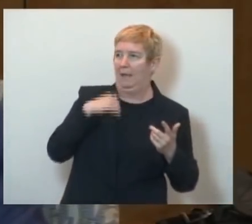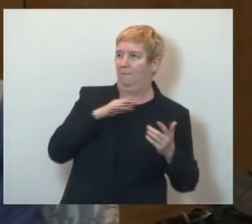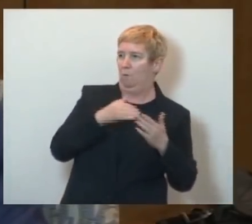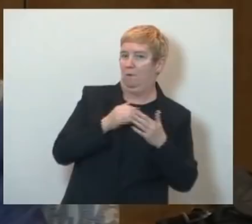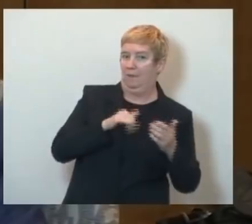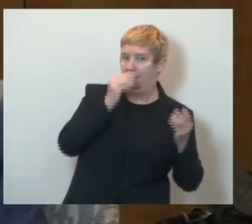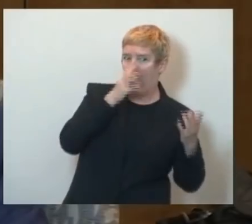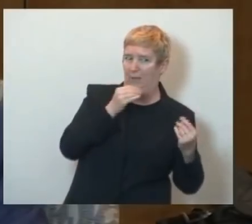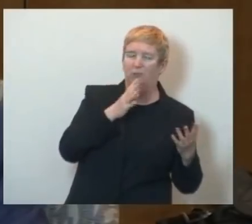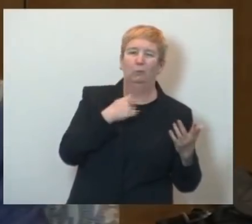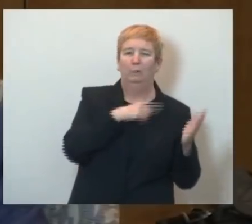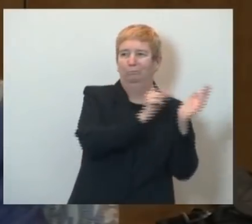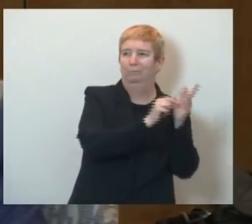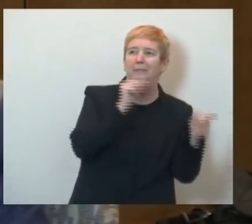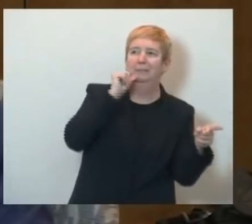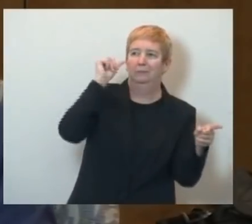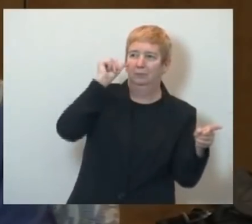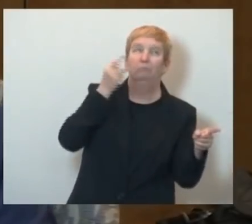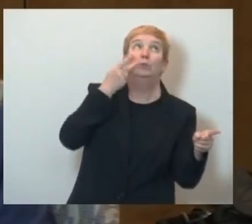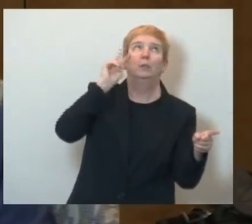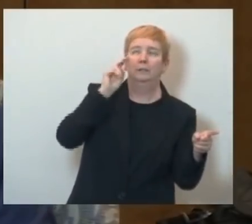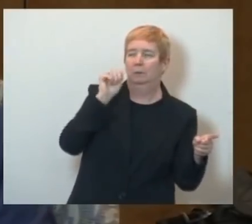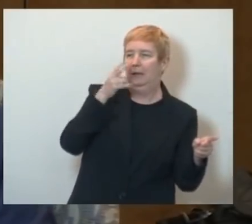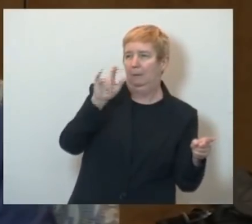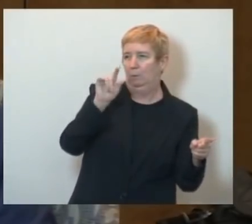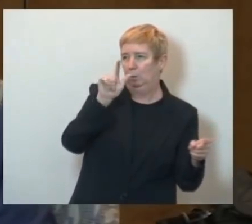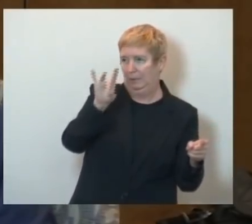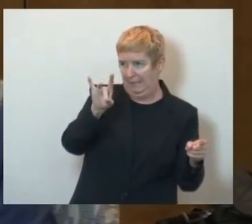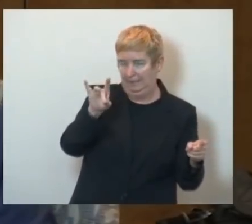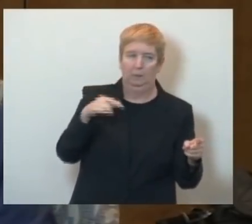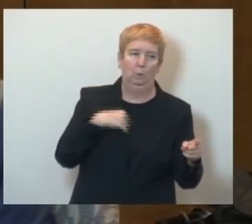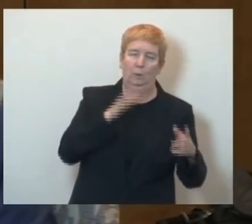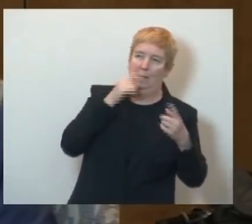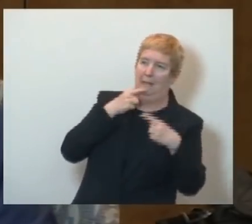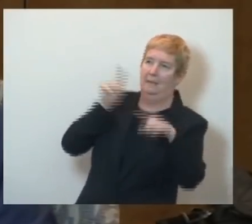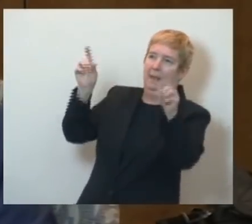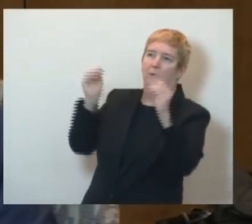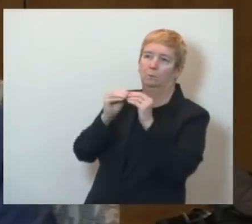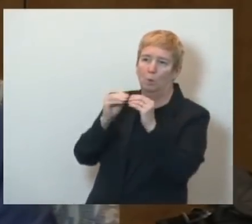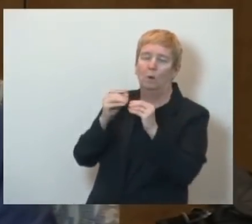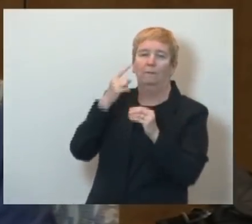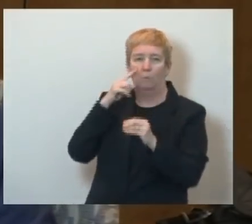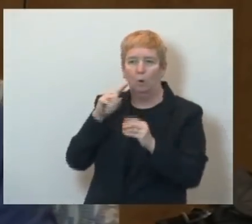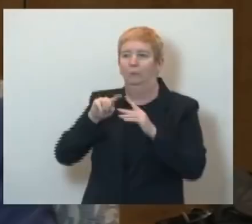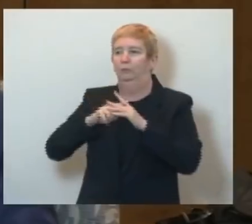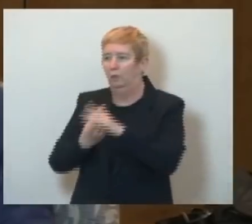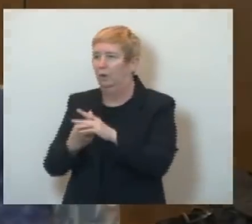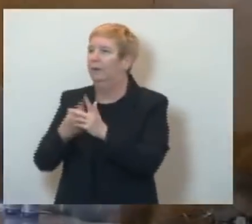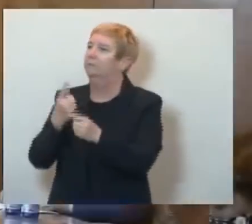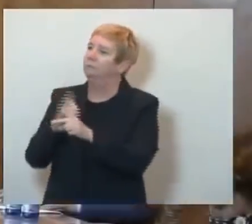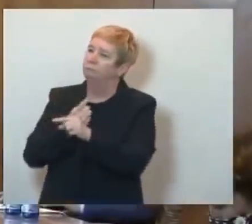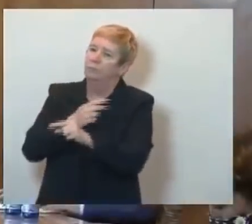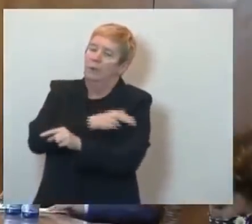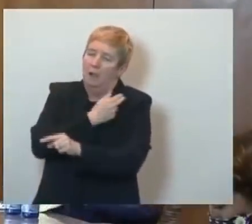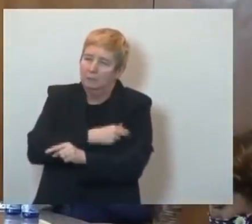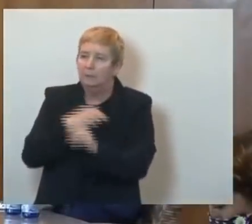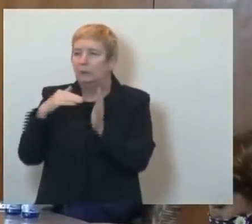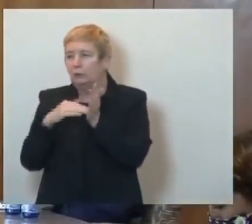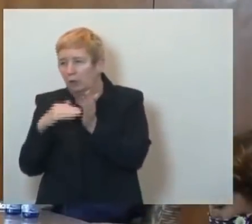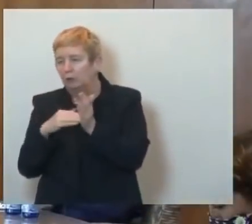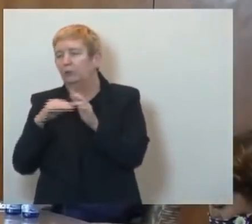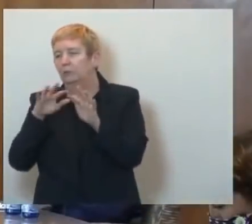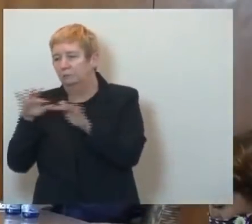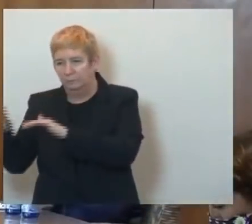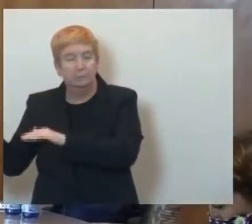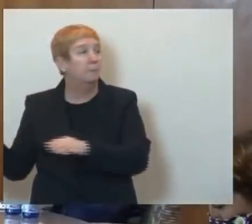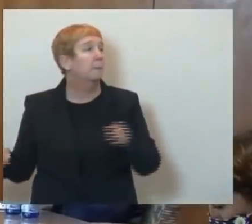announce that and look forward to conversing with you more about getting that started again. Thank you. And I really appreciate that,